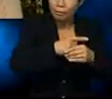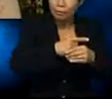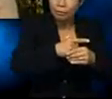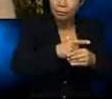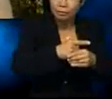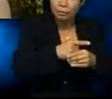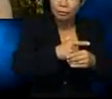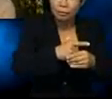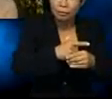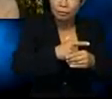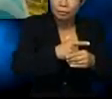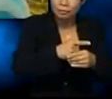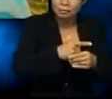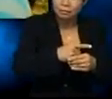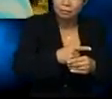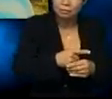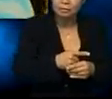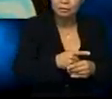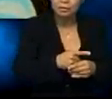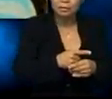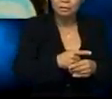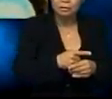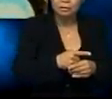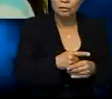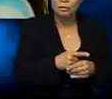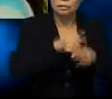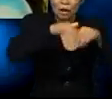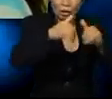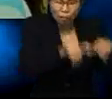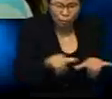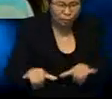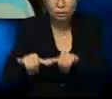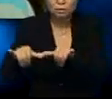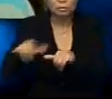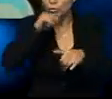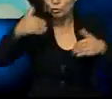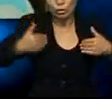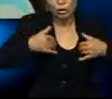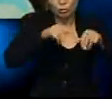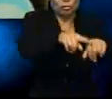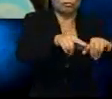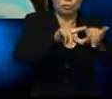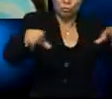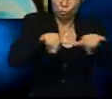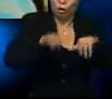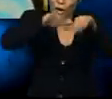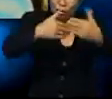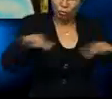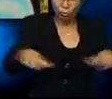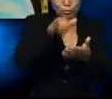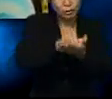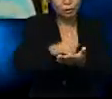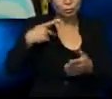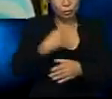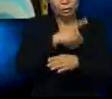how long this table is? This table? But how, teacher? We don't have any measuring tapes or rulers. Yeah, how